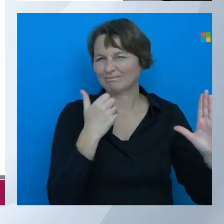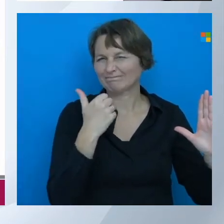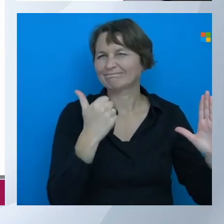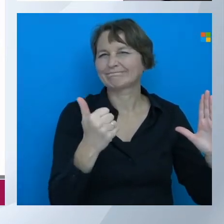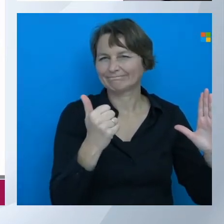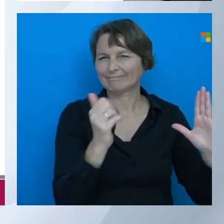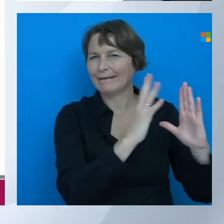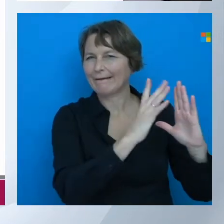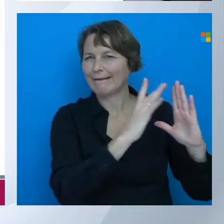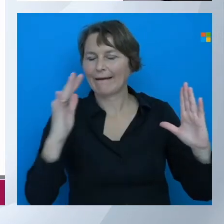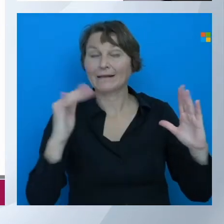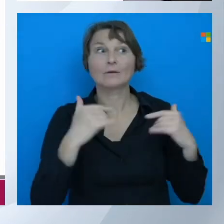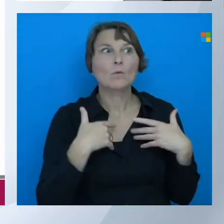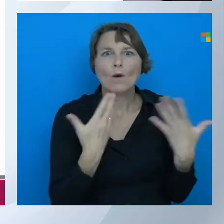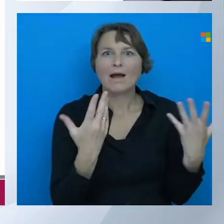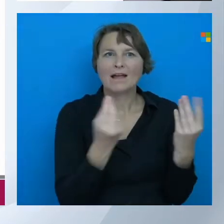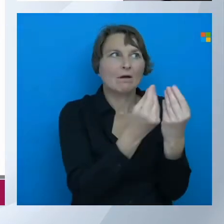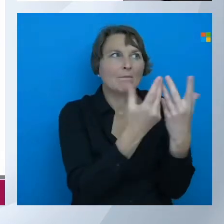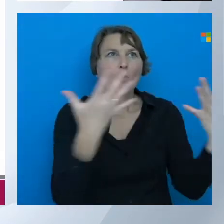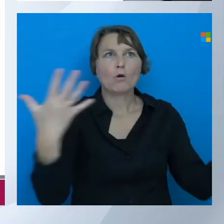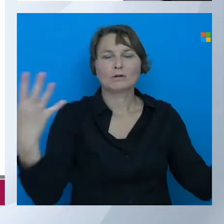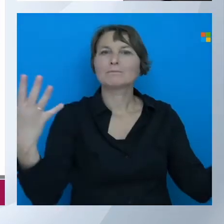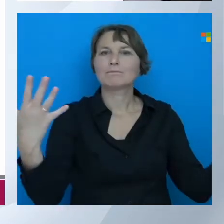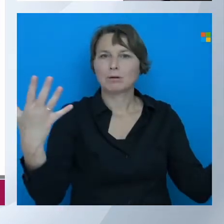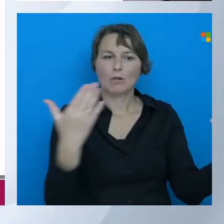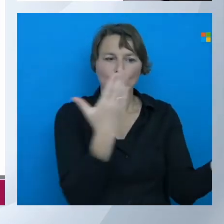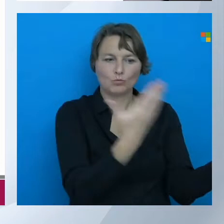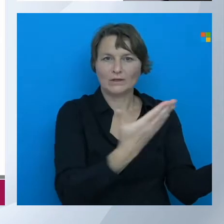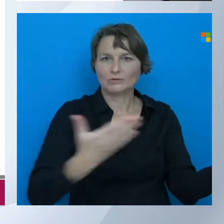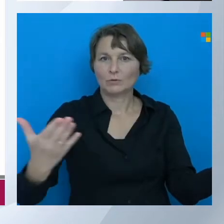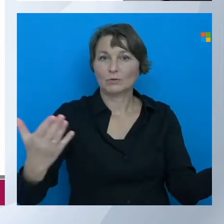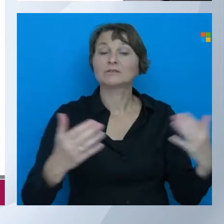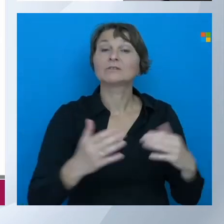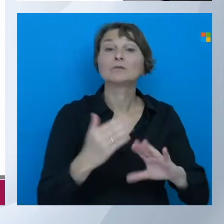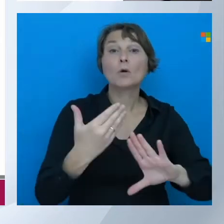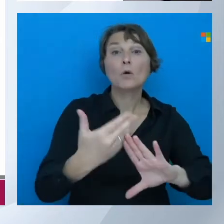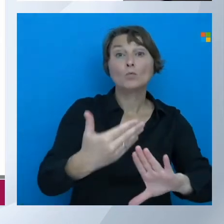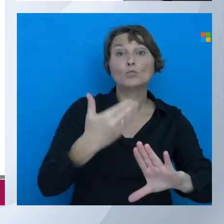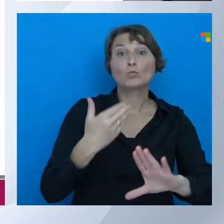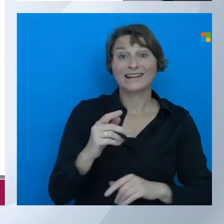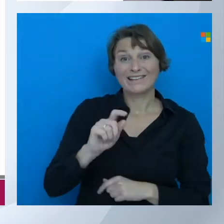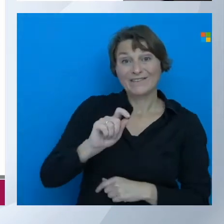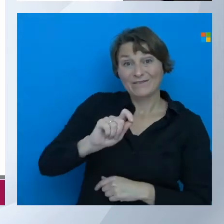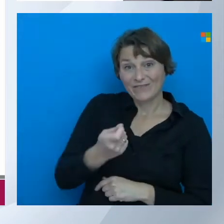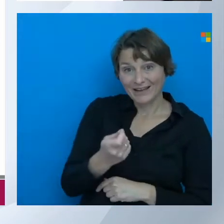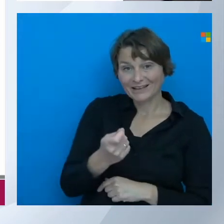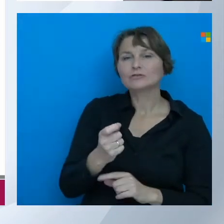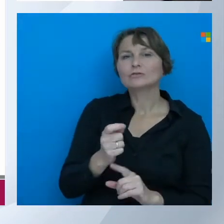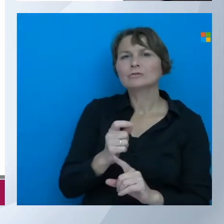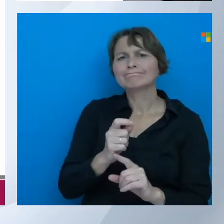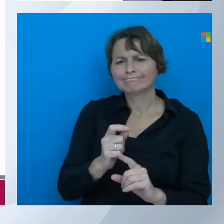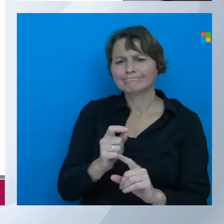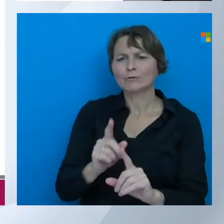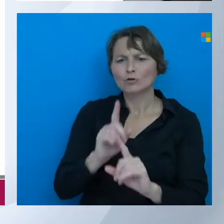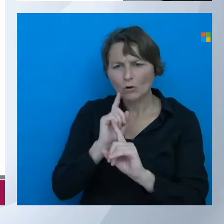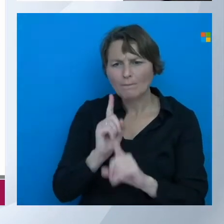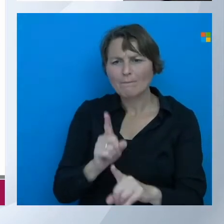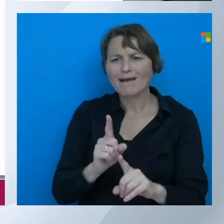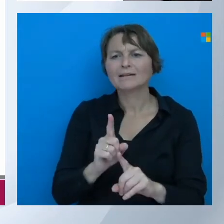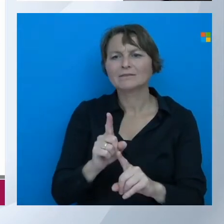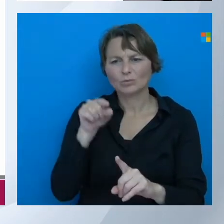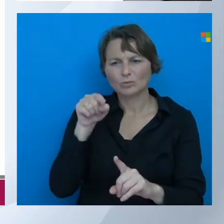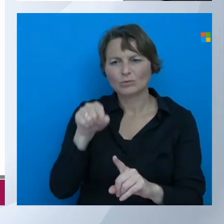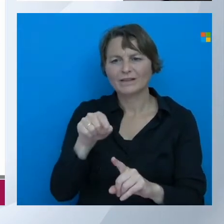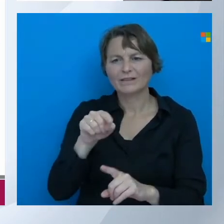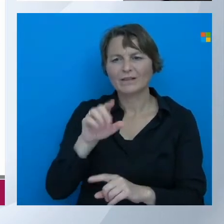multiple gallery resources. If you prefix your command with PowerShell get, you'll make sure that it looks in